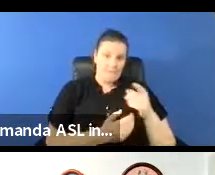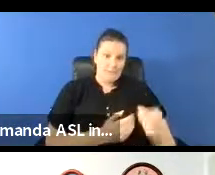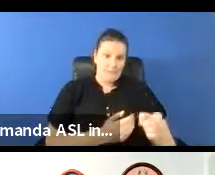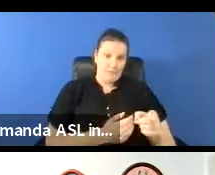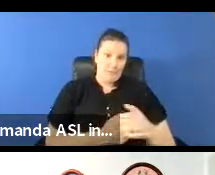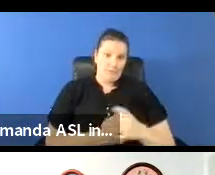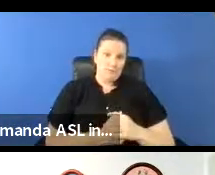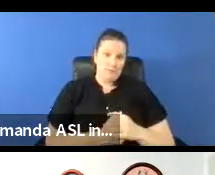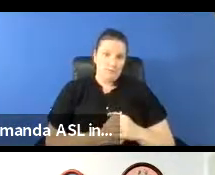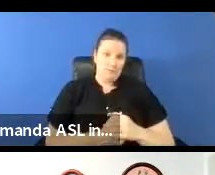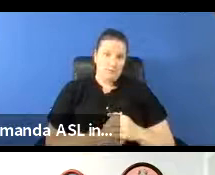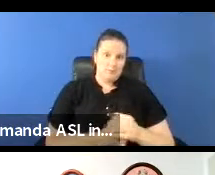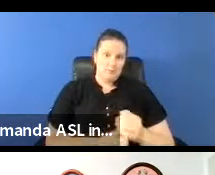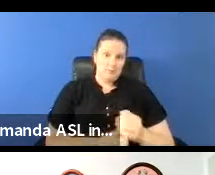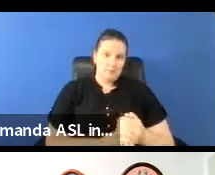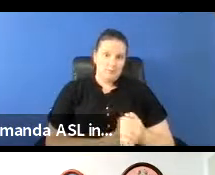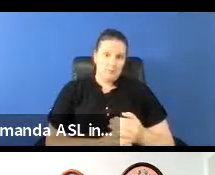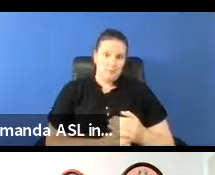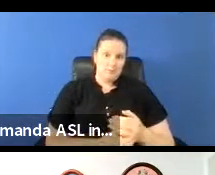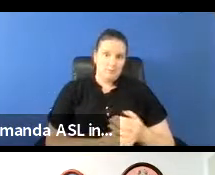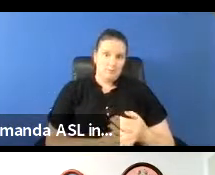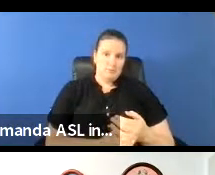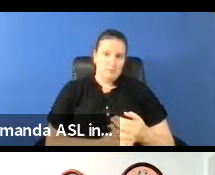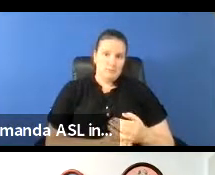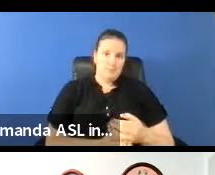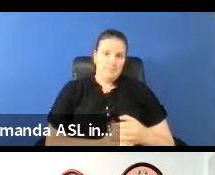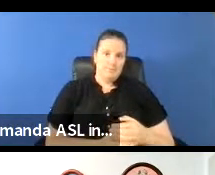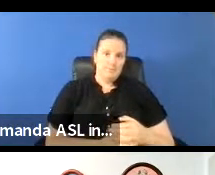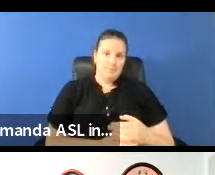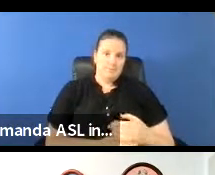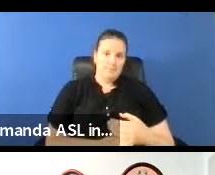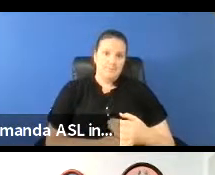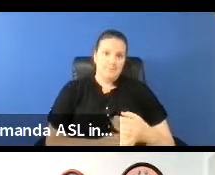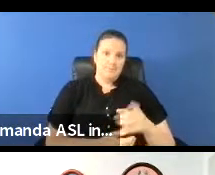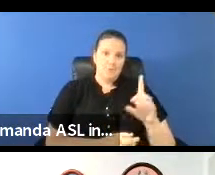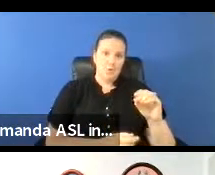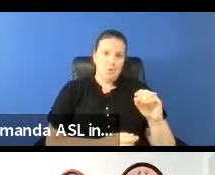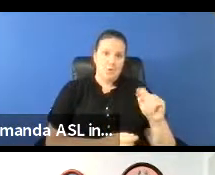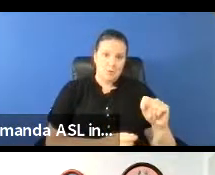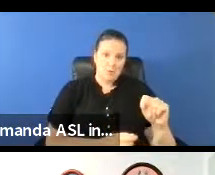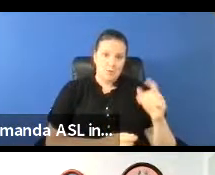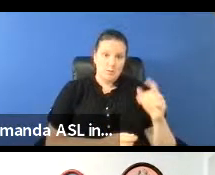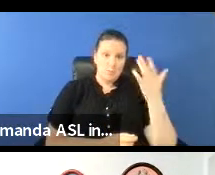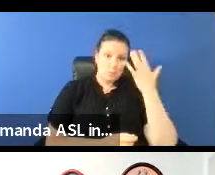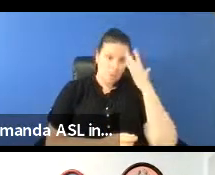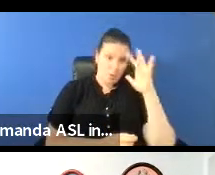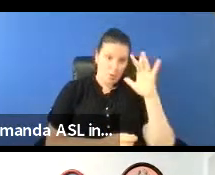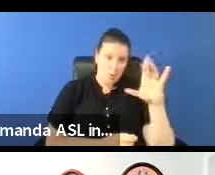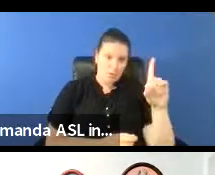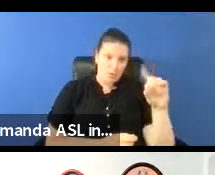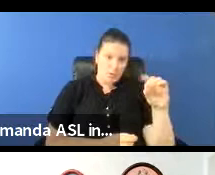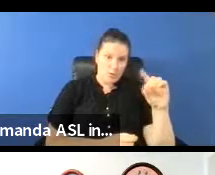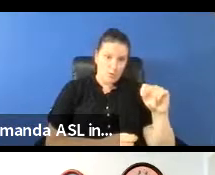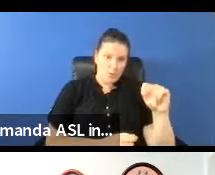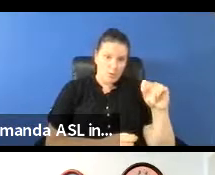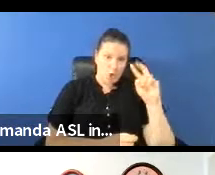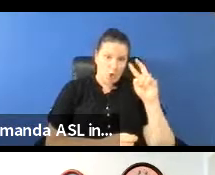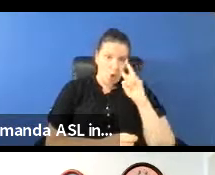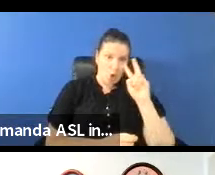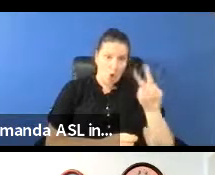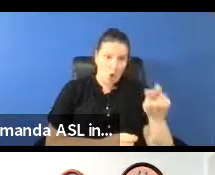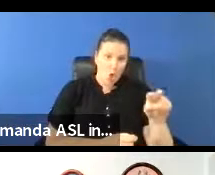are the things that the DOTs and the progressive and the smart DOTs are looking at,